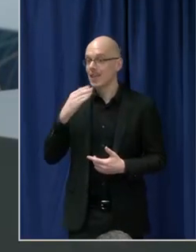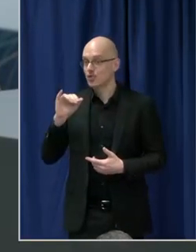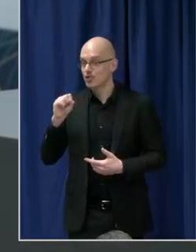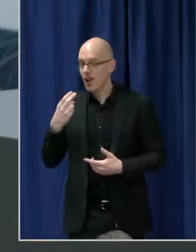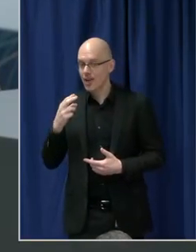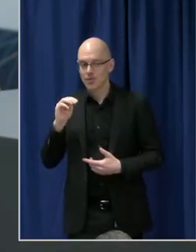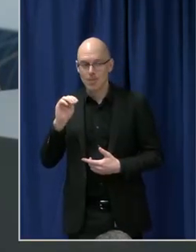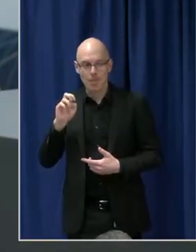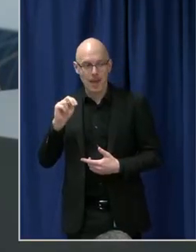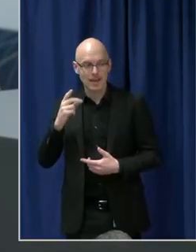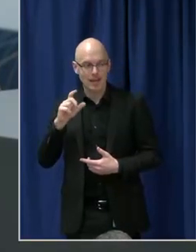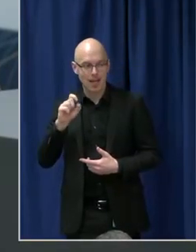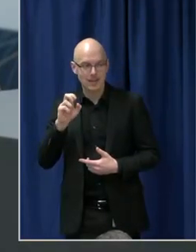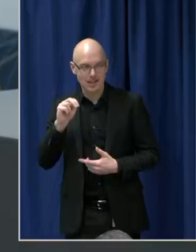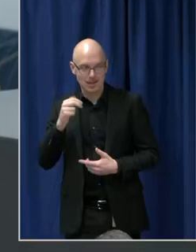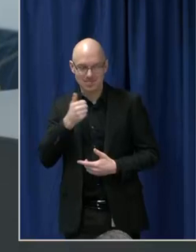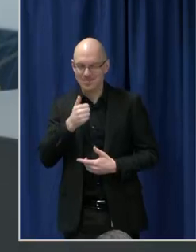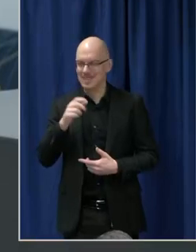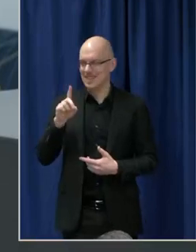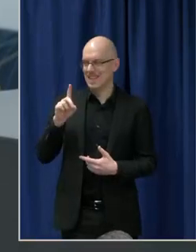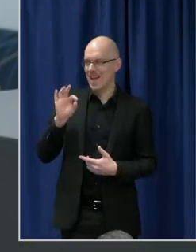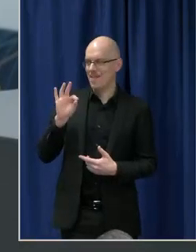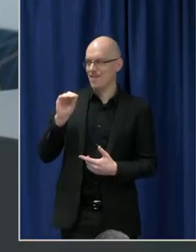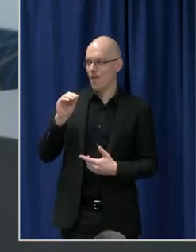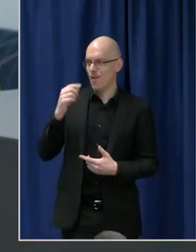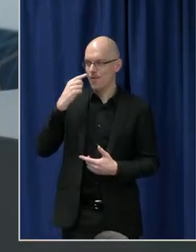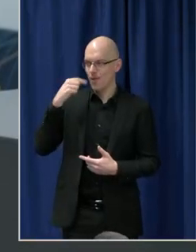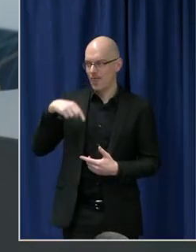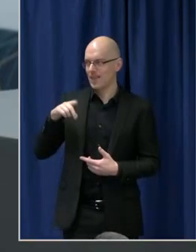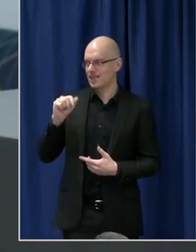the designated federal officer for the DAC,